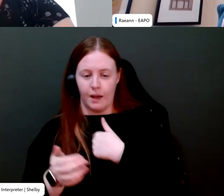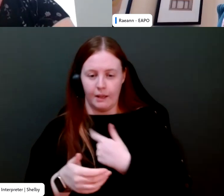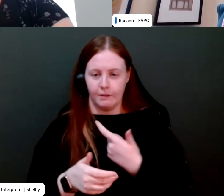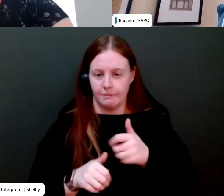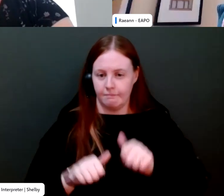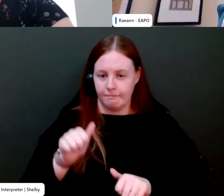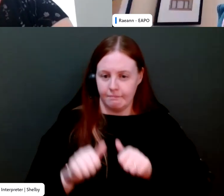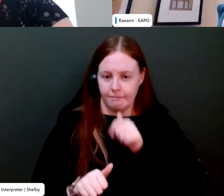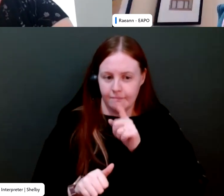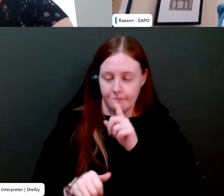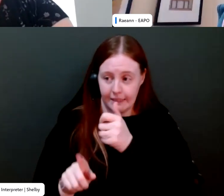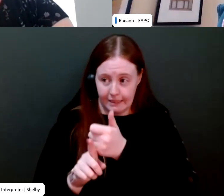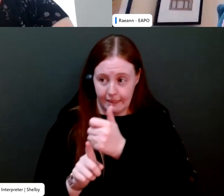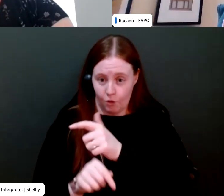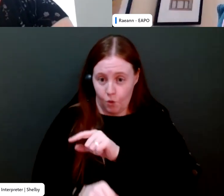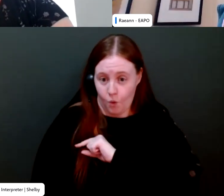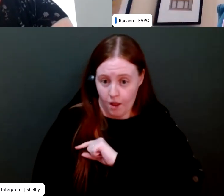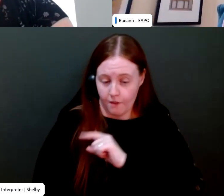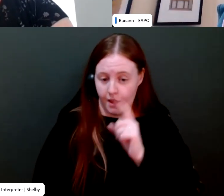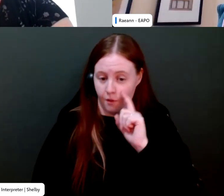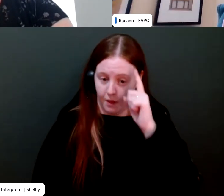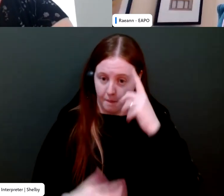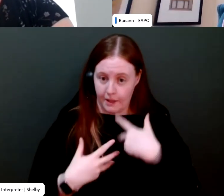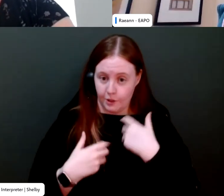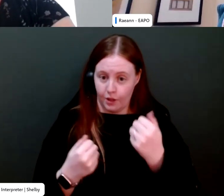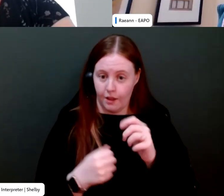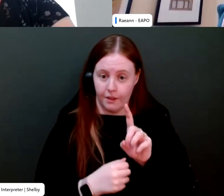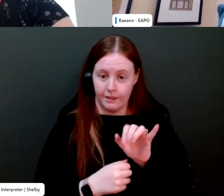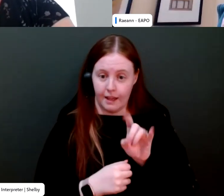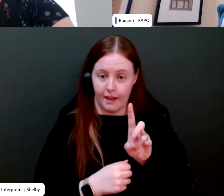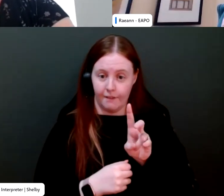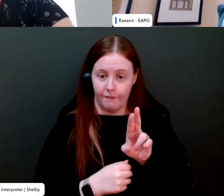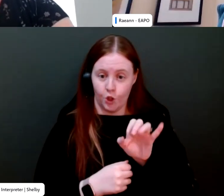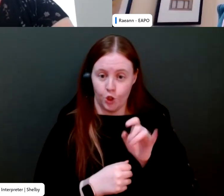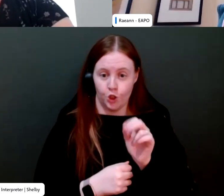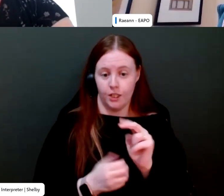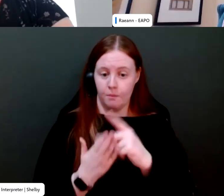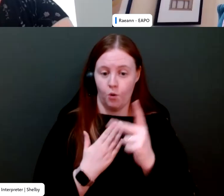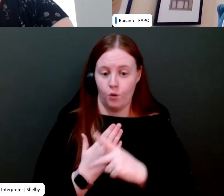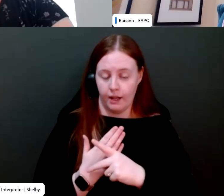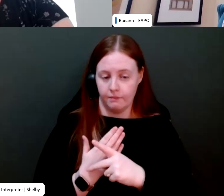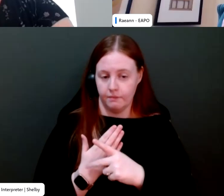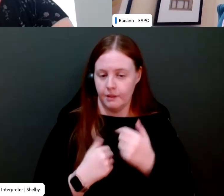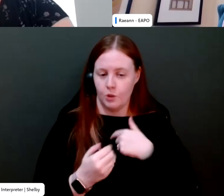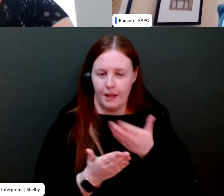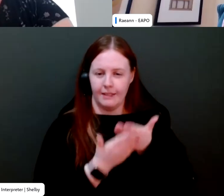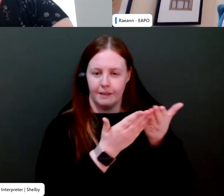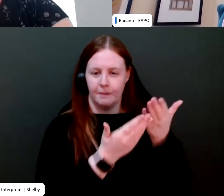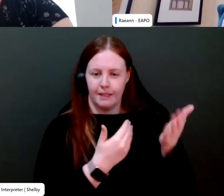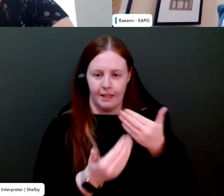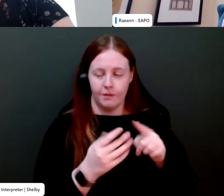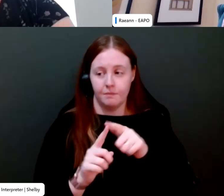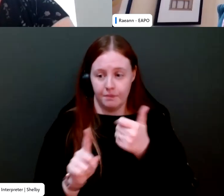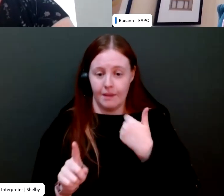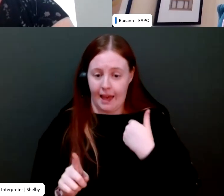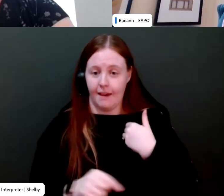would qualify for the mental health diversion program. I submitted it anyways, but he did have a history of intimate partner violence with his